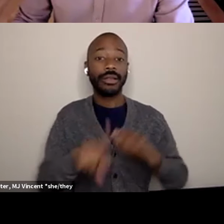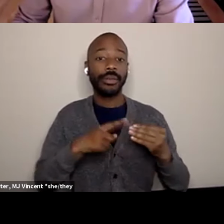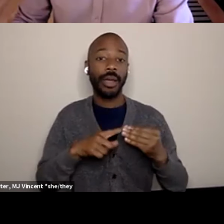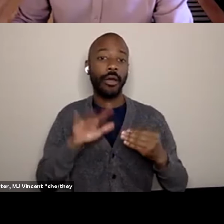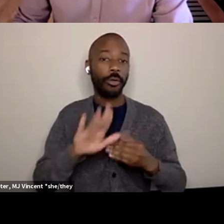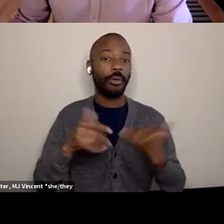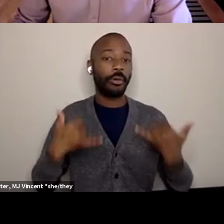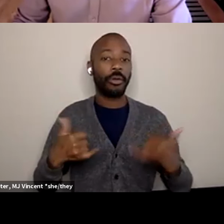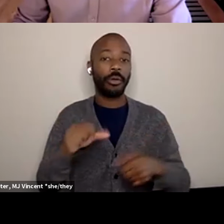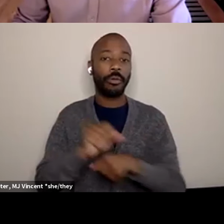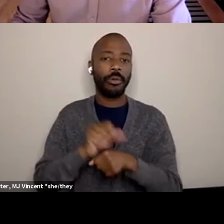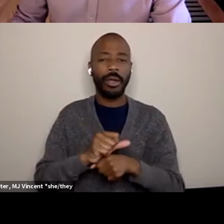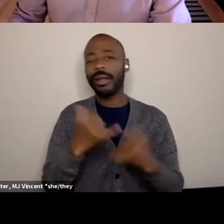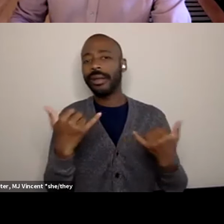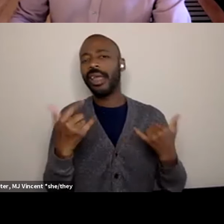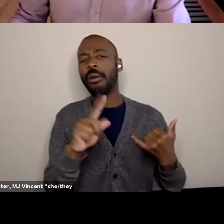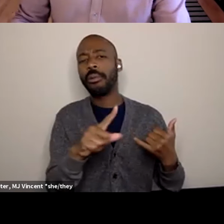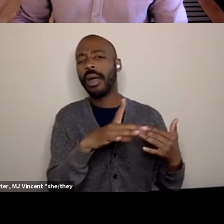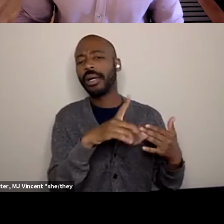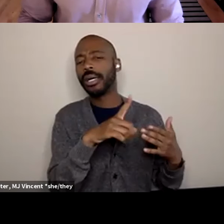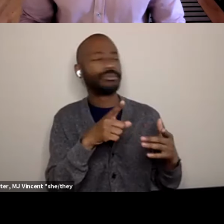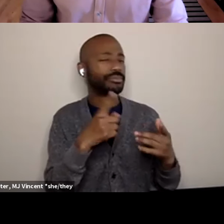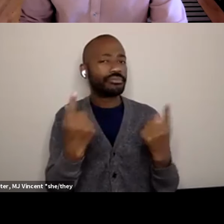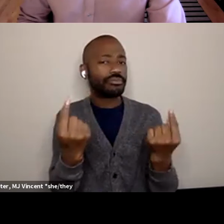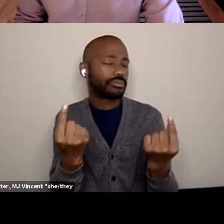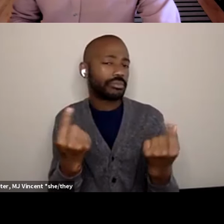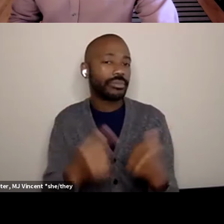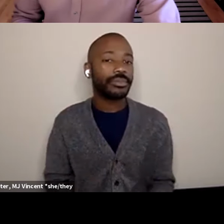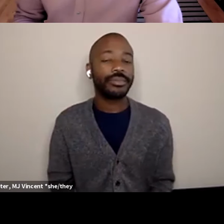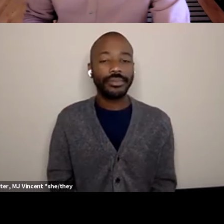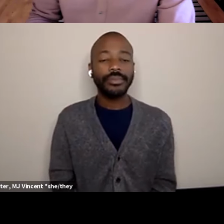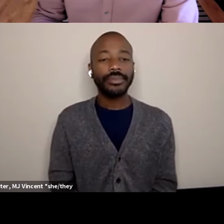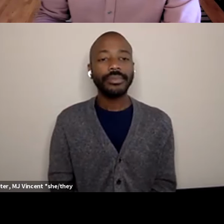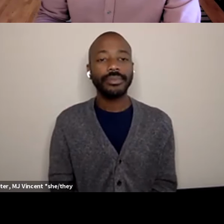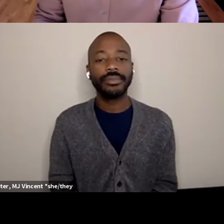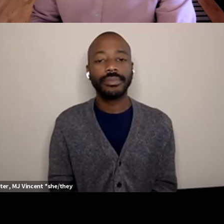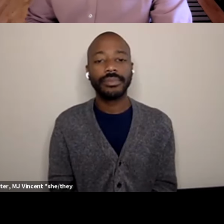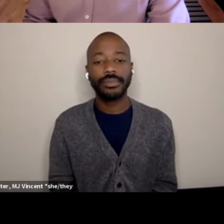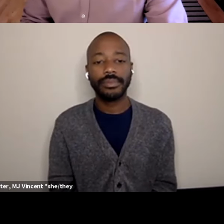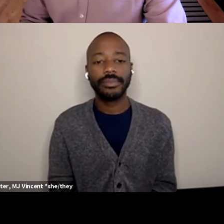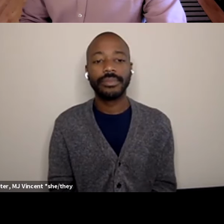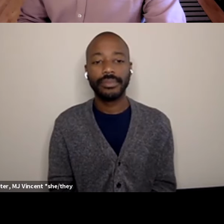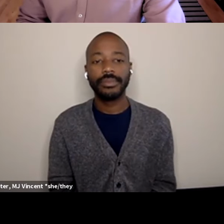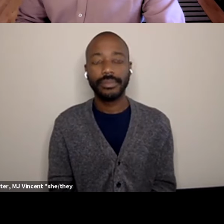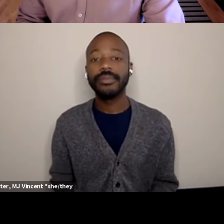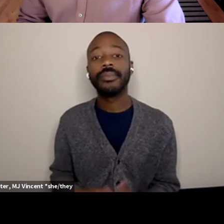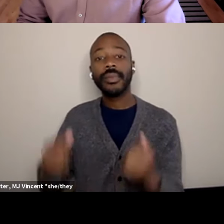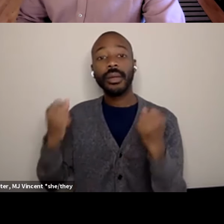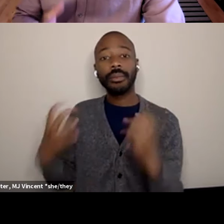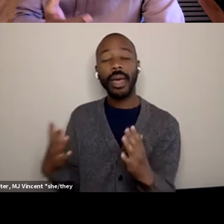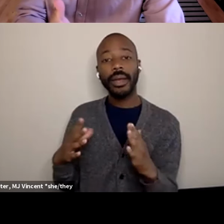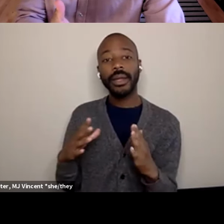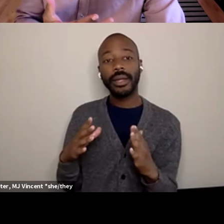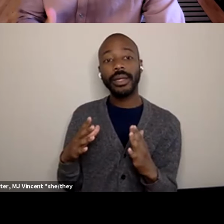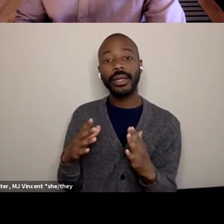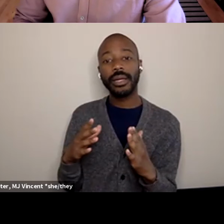and where you're headed now. Yeah, so thanks for that question. That's a number of directions. One is the